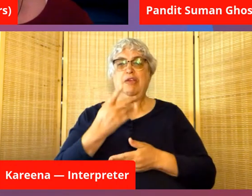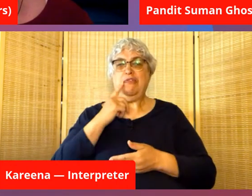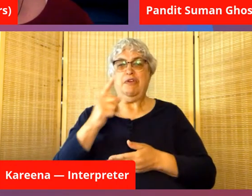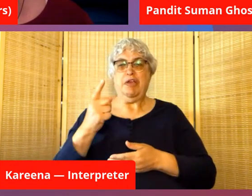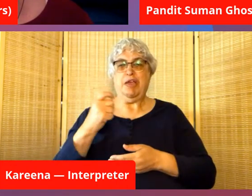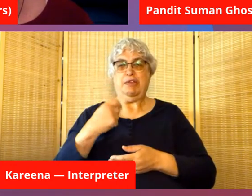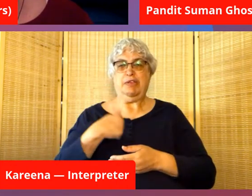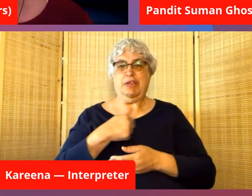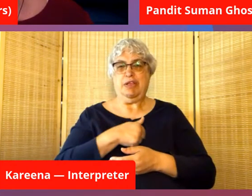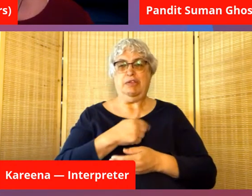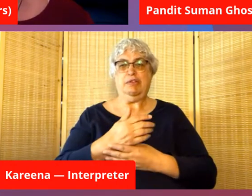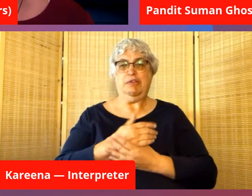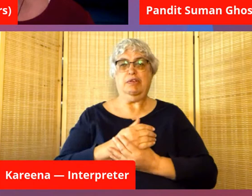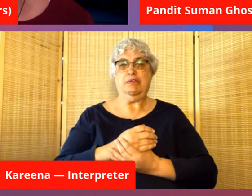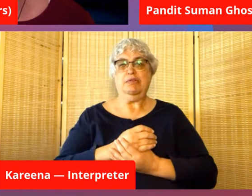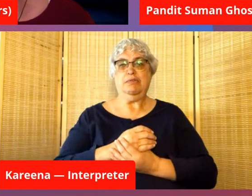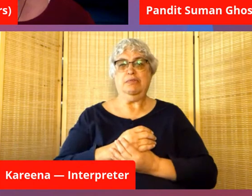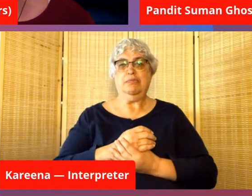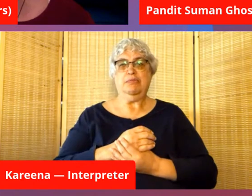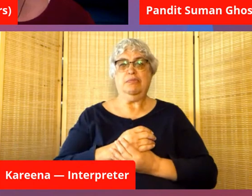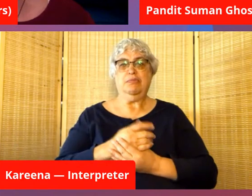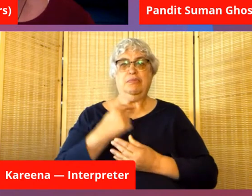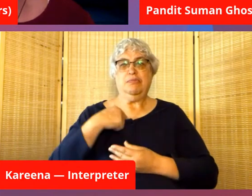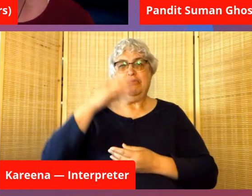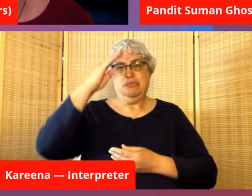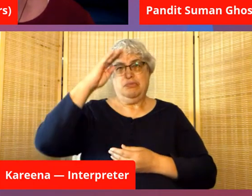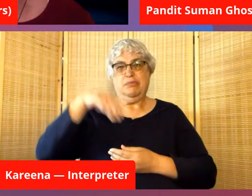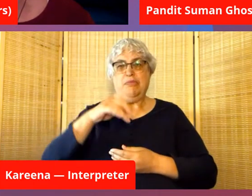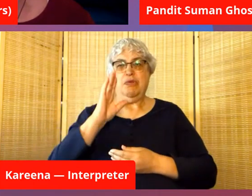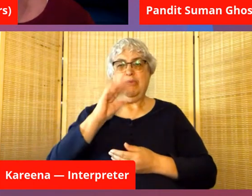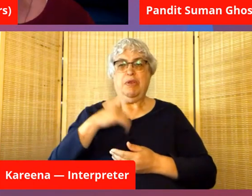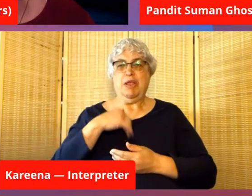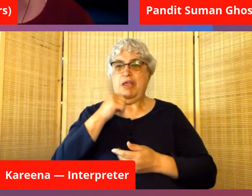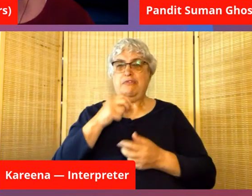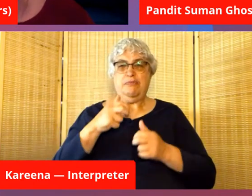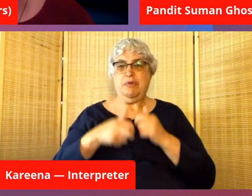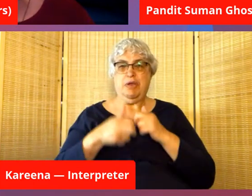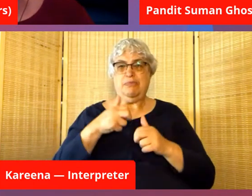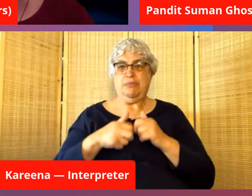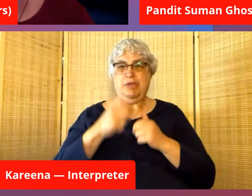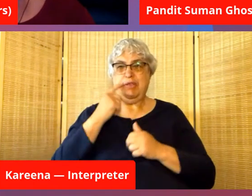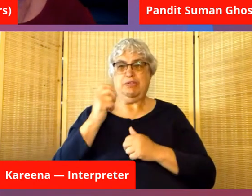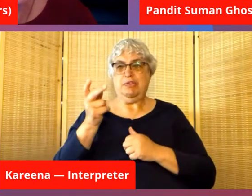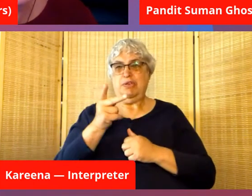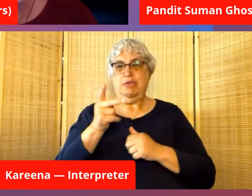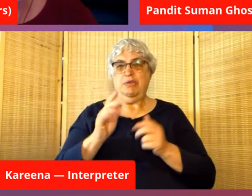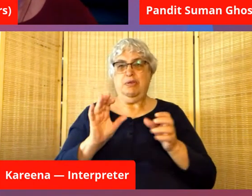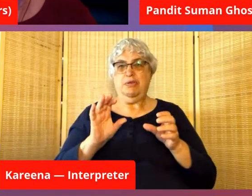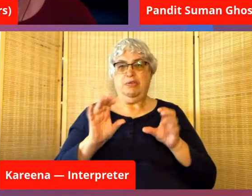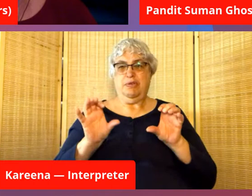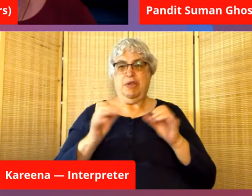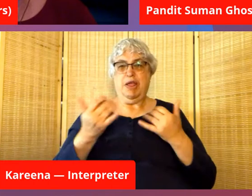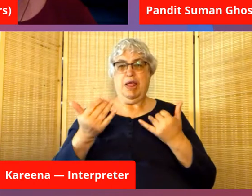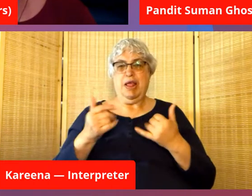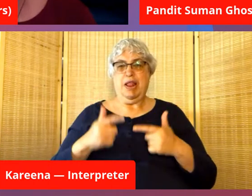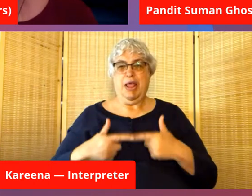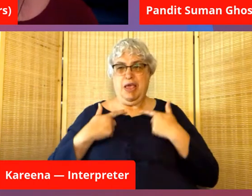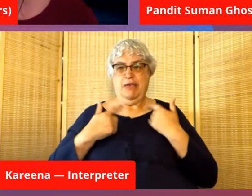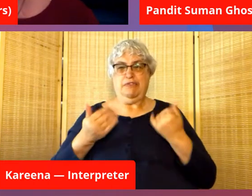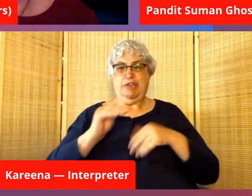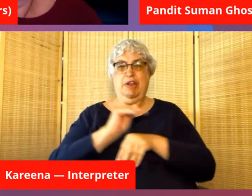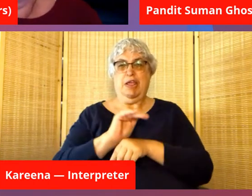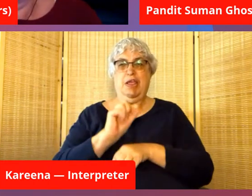much. Thank you. We know we're not going to have the glitches with you because you're performing live tonight. Yes?